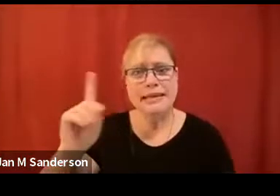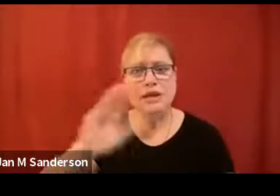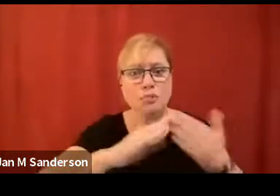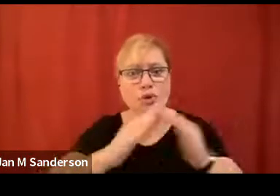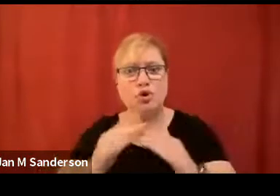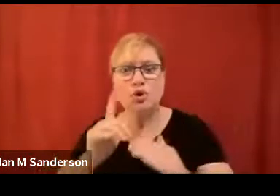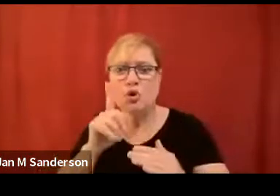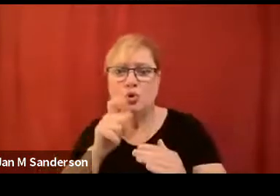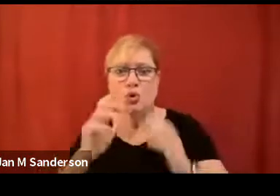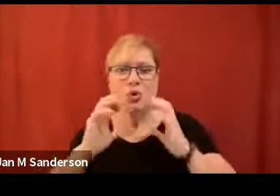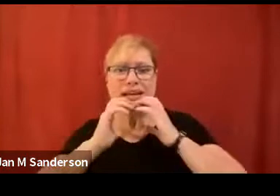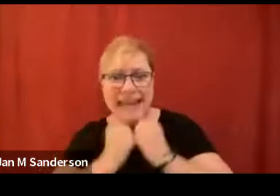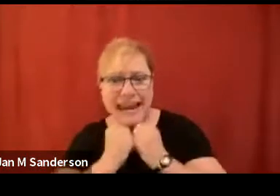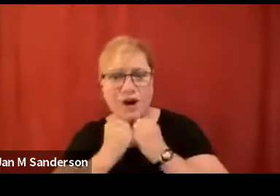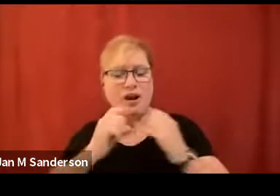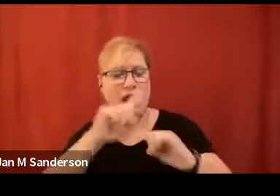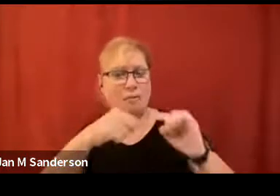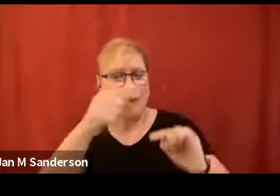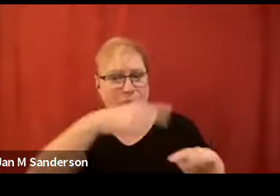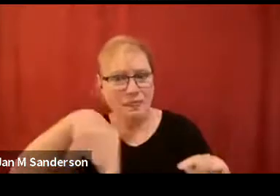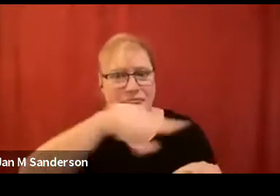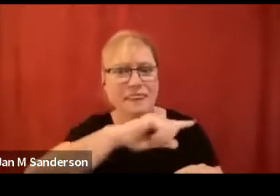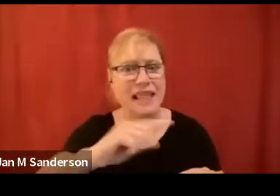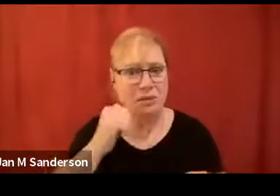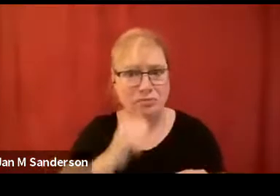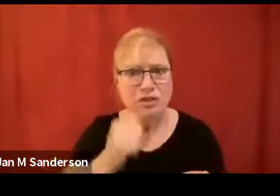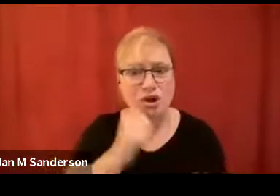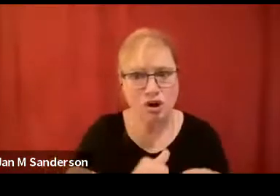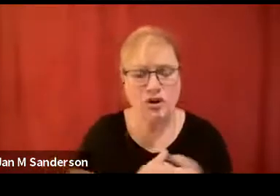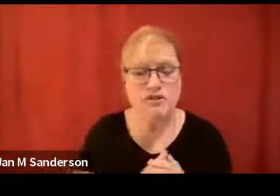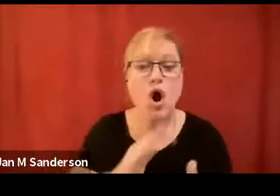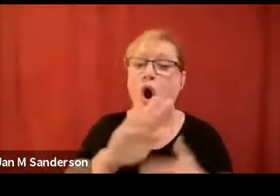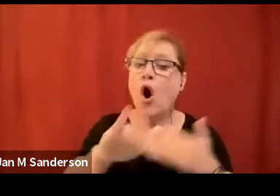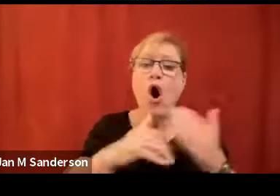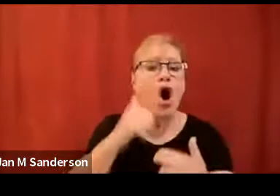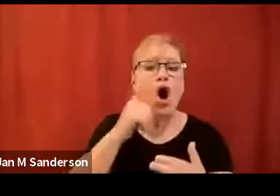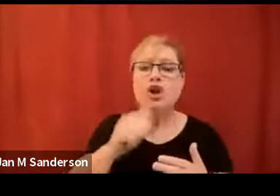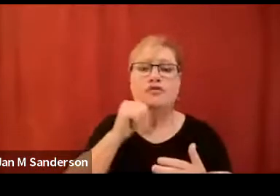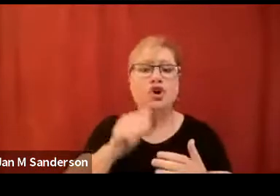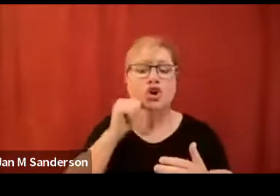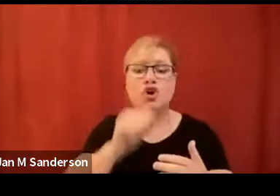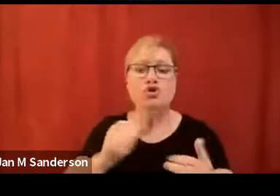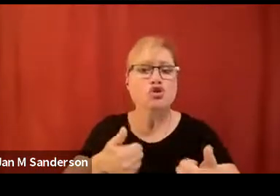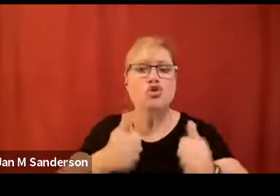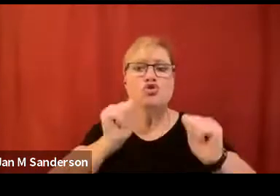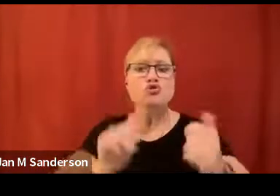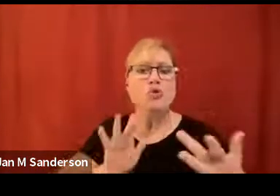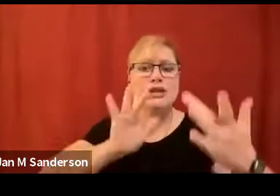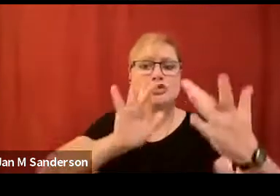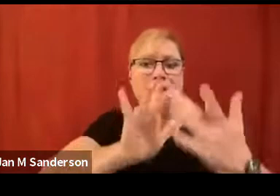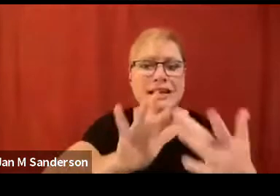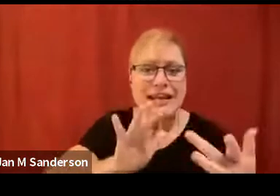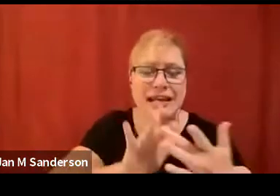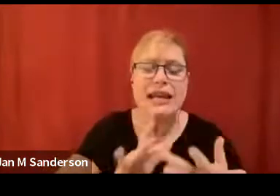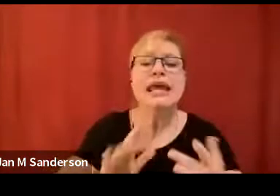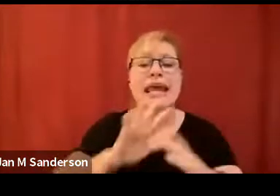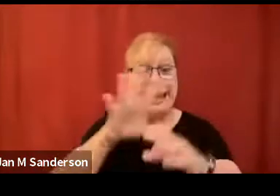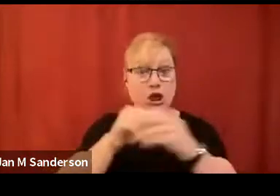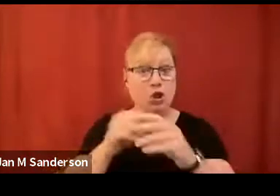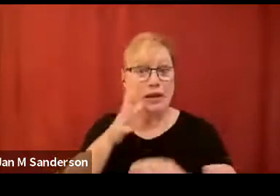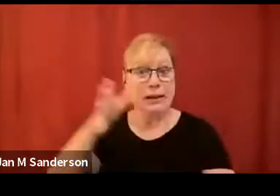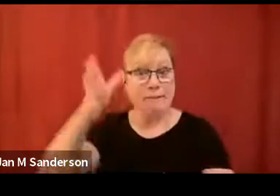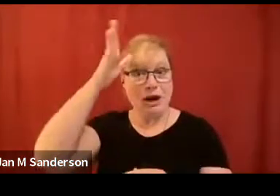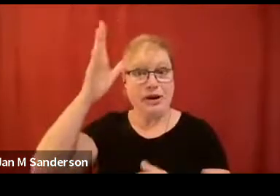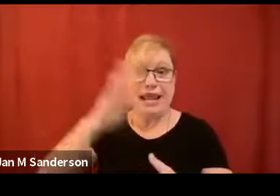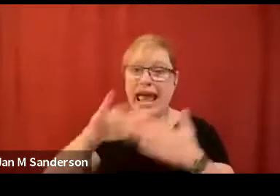would say that all of the girls who did reach out, including their parents who were suffering with some mental health, are getting